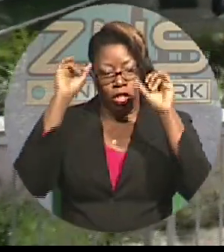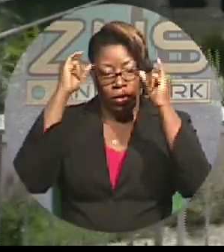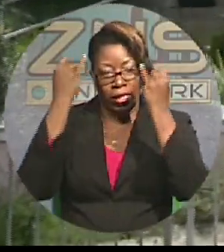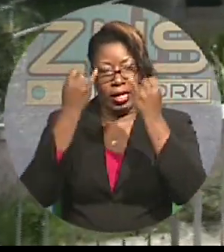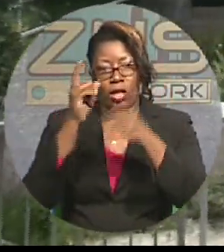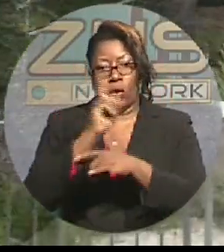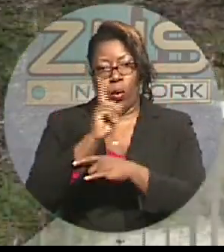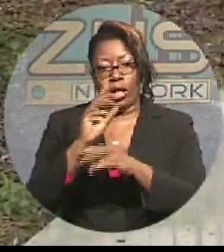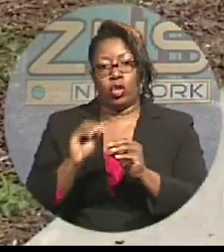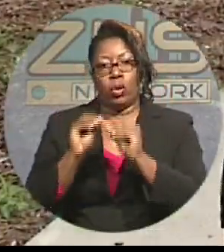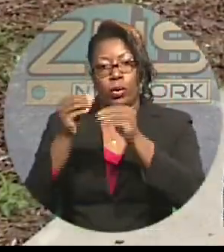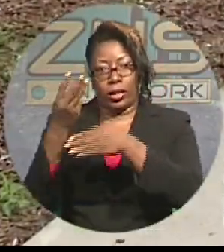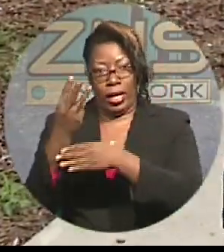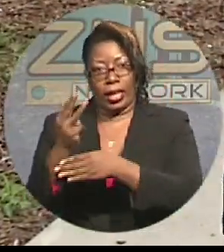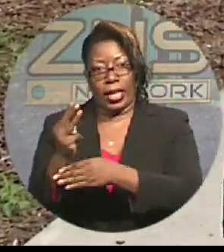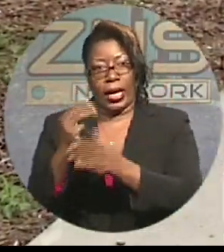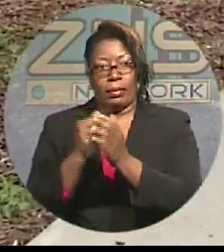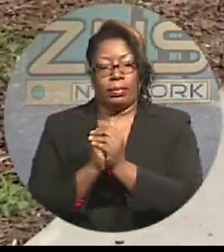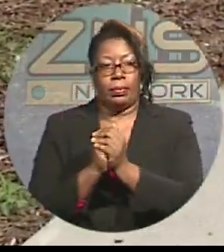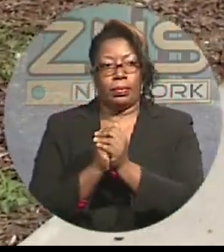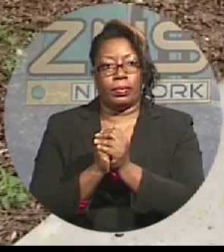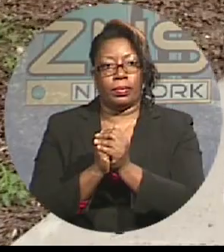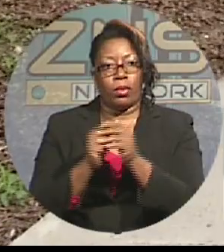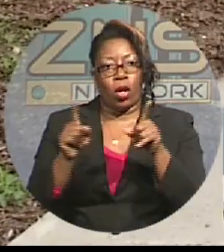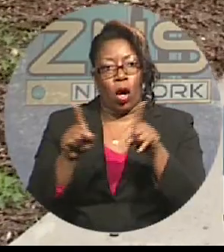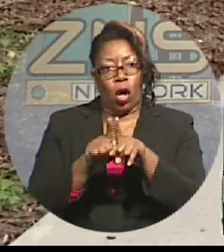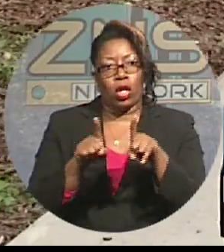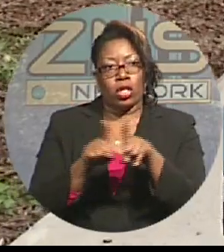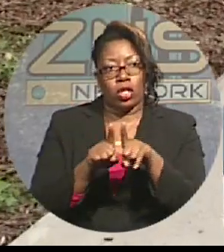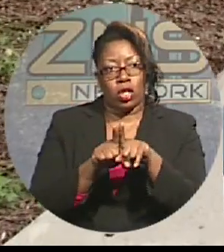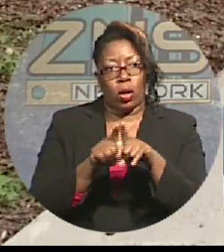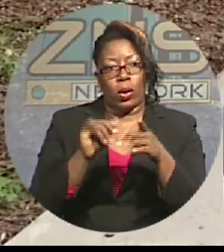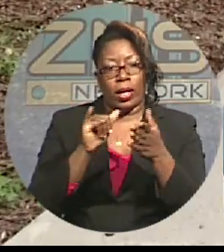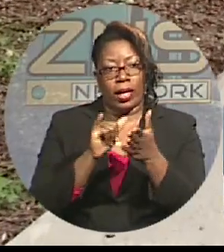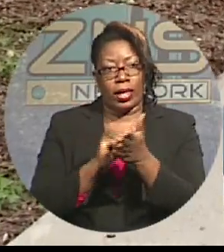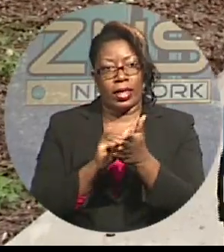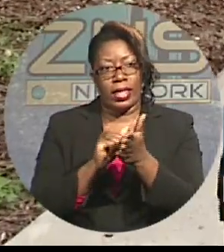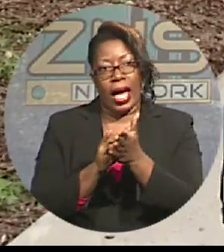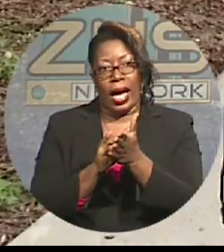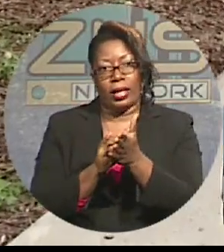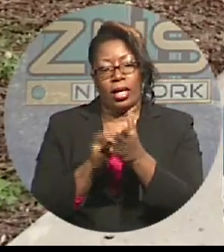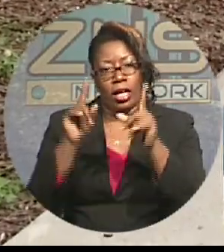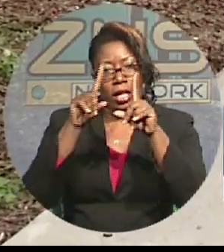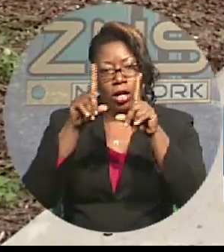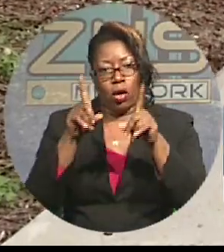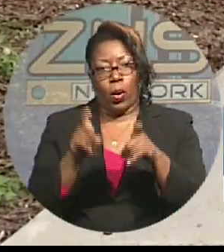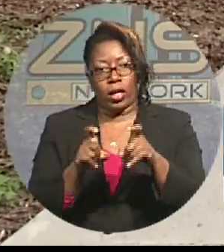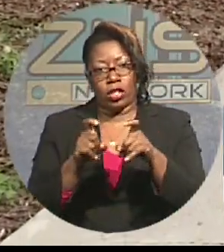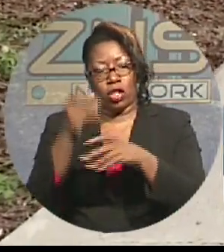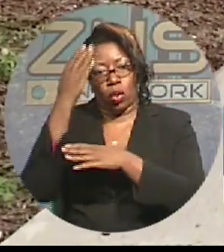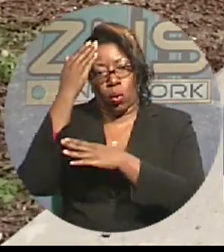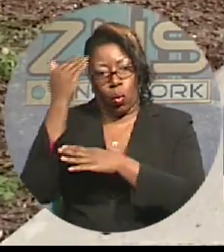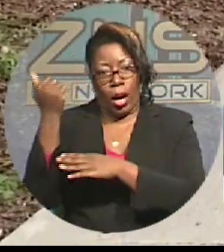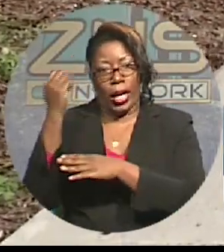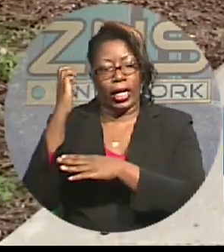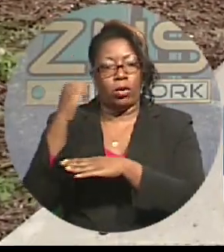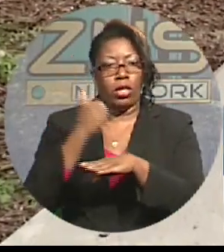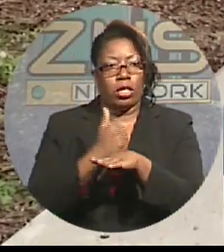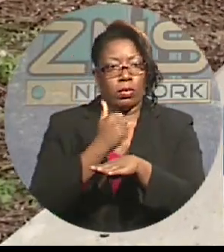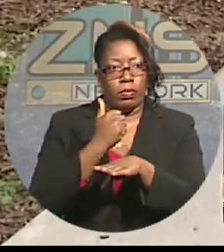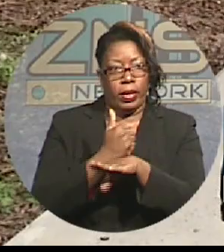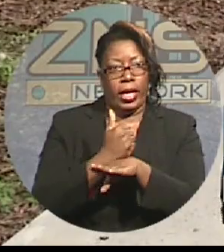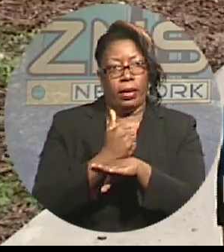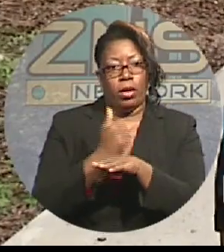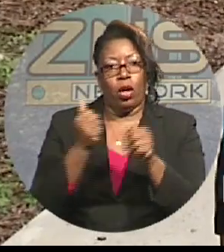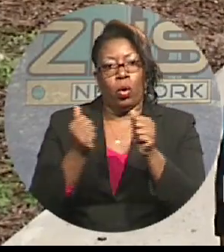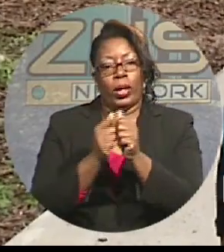where to house them. Now, Sanders also raised the issue of an alibi during the arraignment, questioning why he was charged in connection with this matter in the first